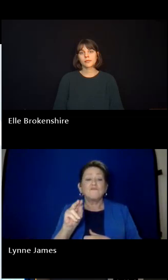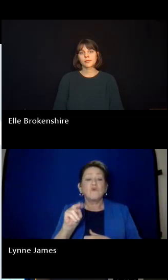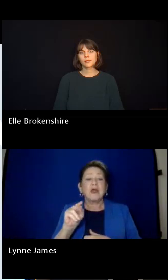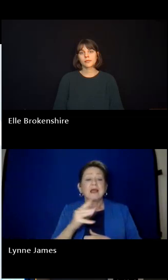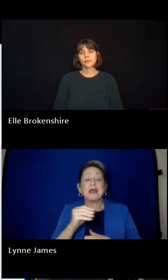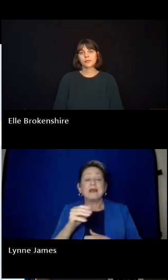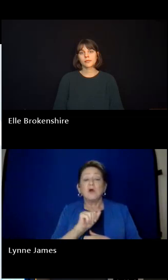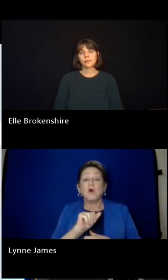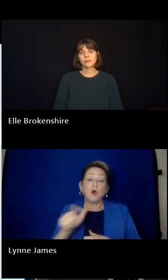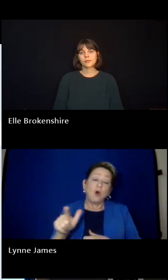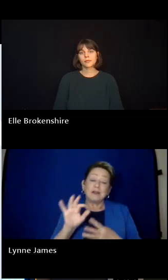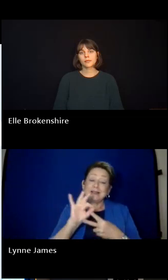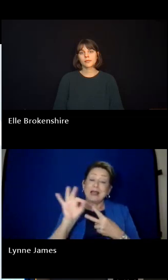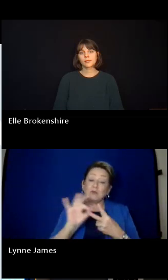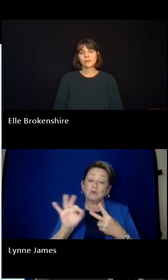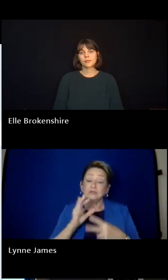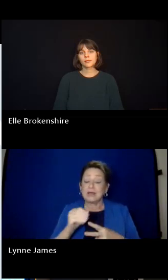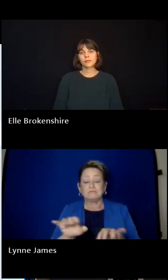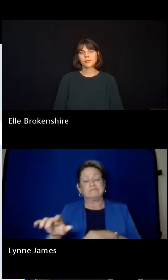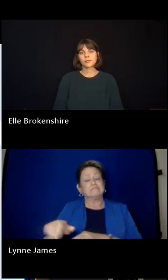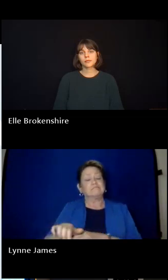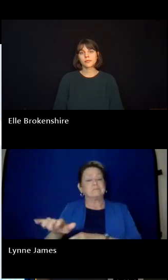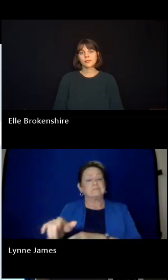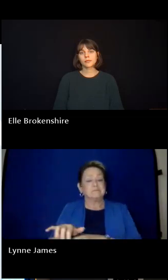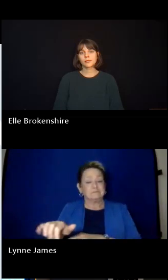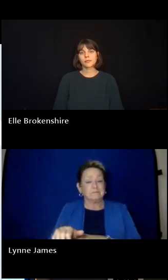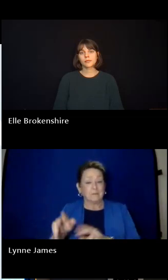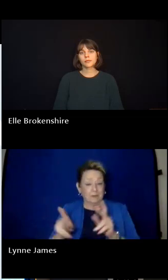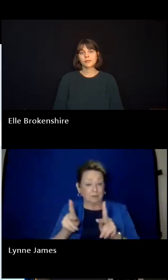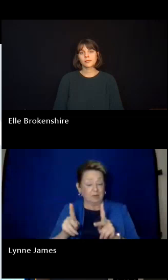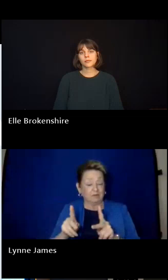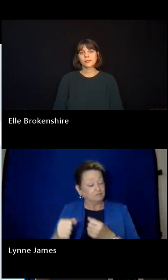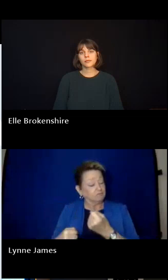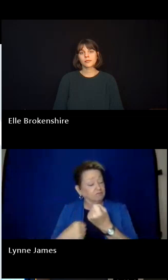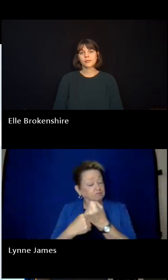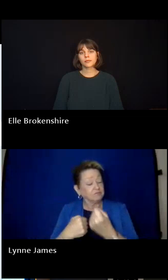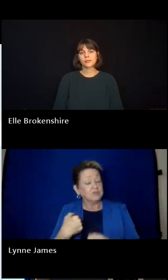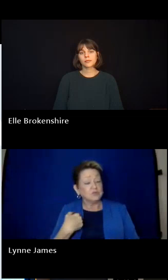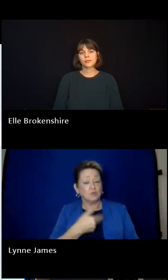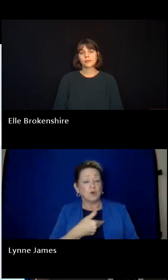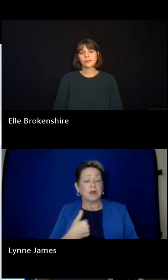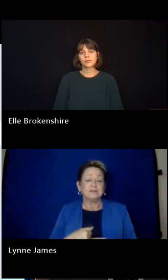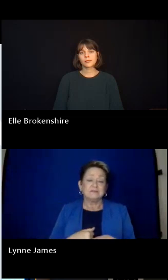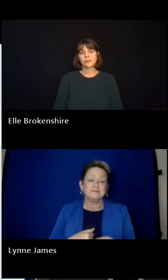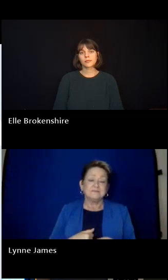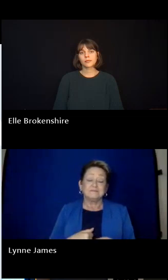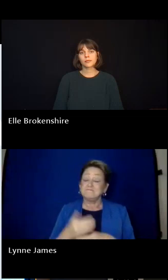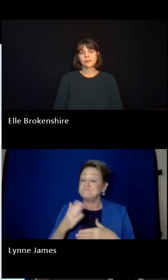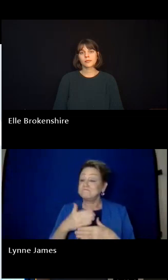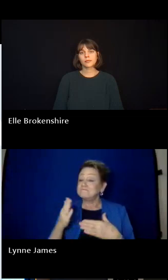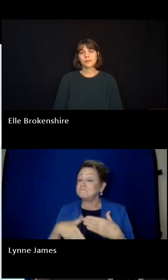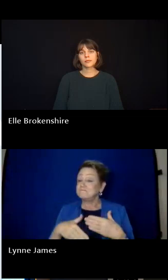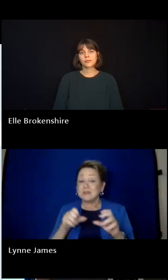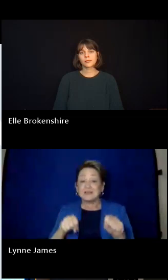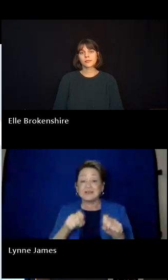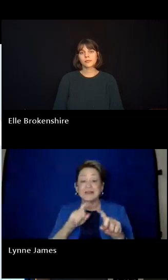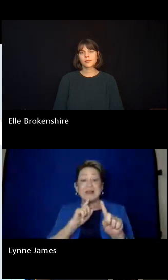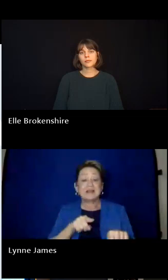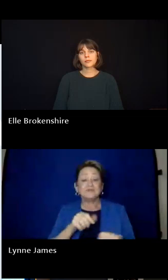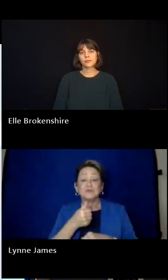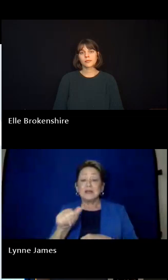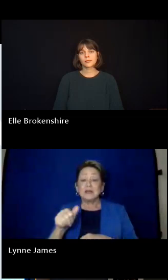counters, and the data entry clerks, their cooperation and assistance during this audit. That concludes my presentation. I can answer any